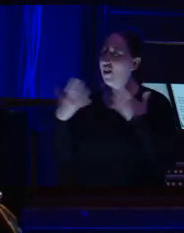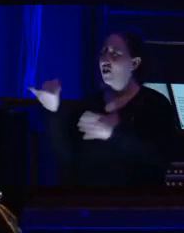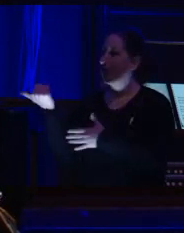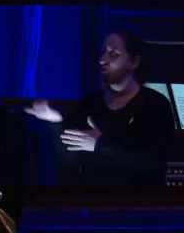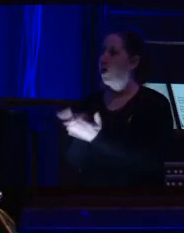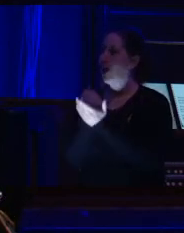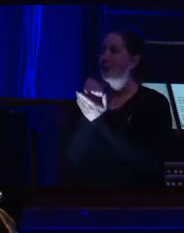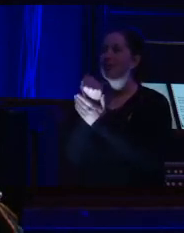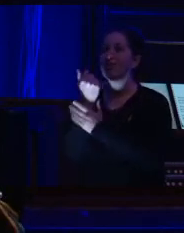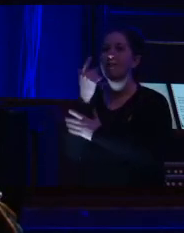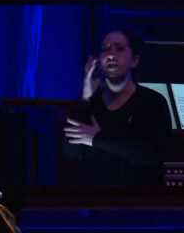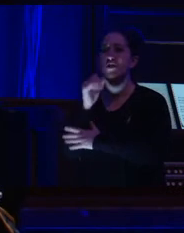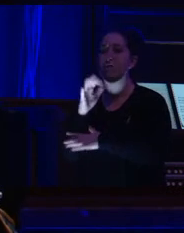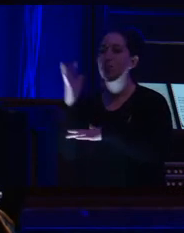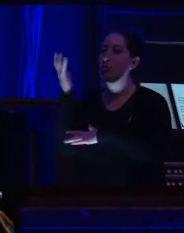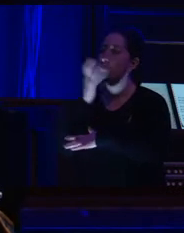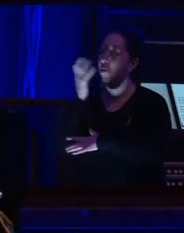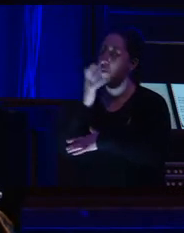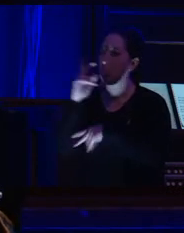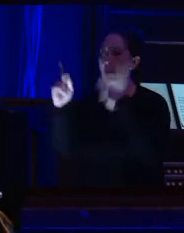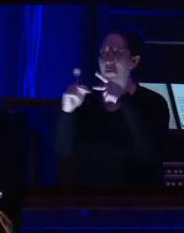from them. They're remarkable people.